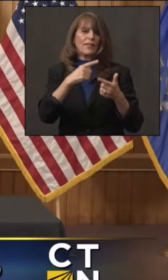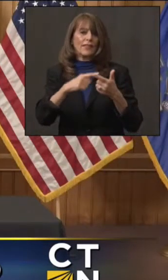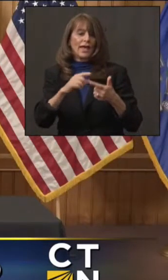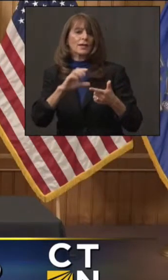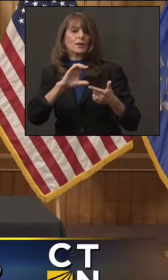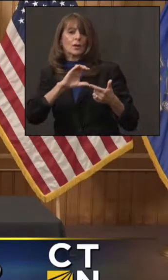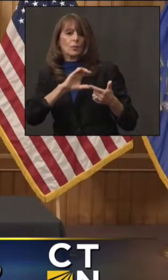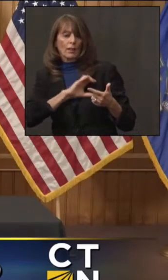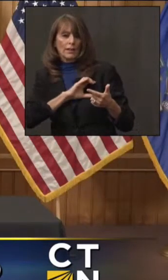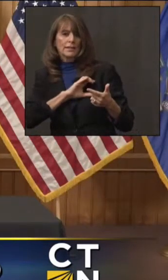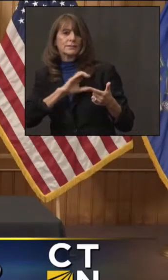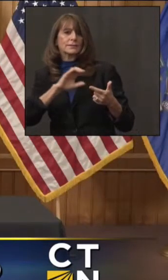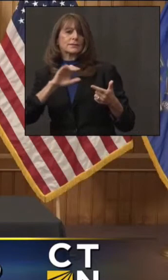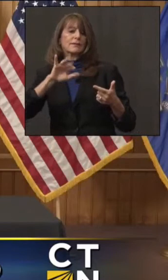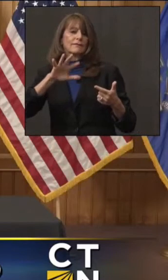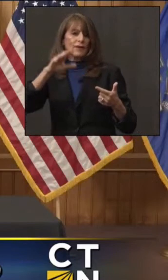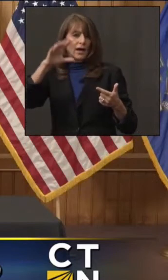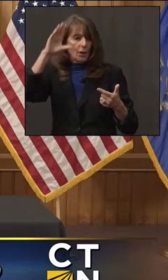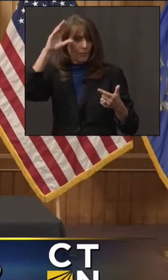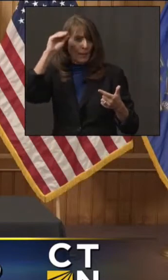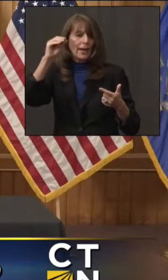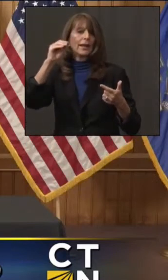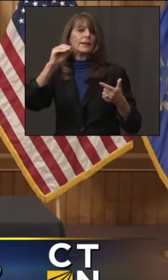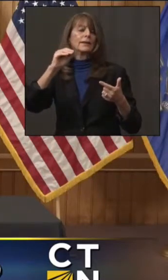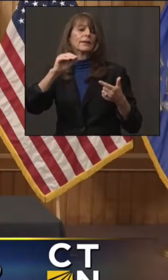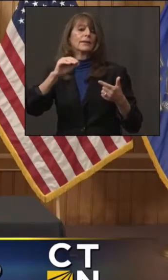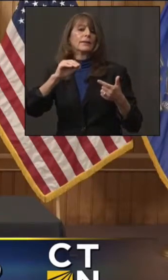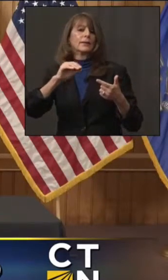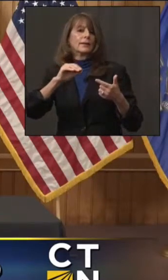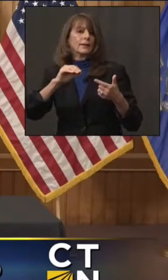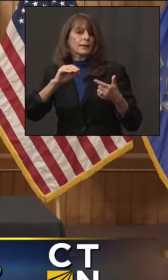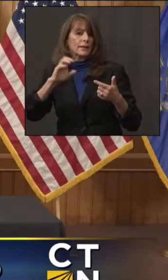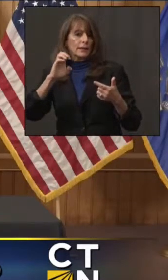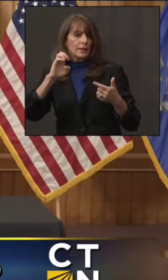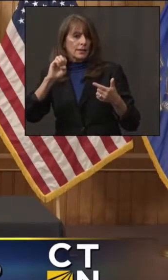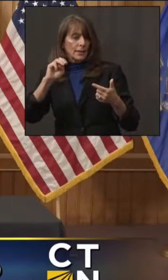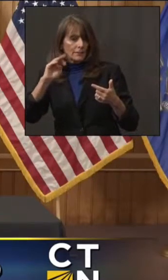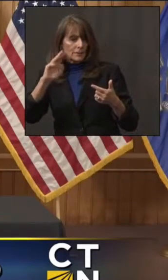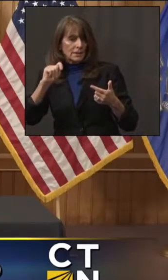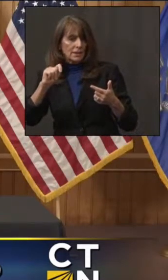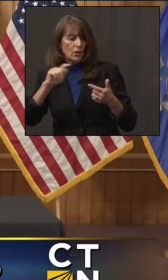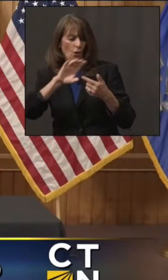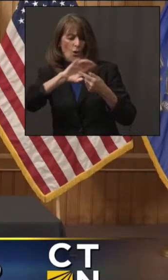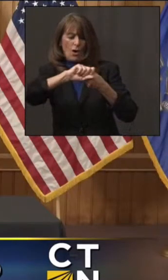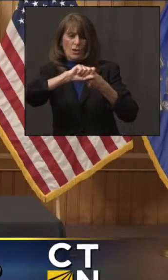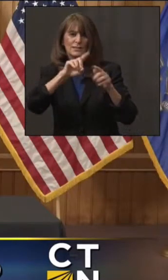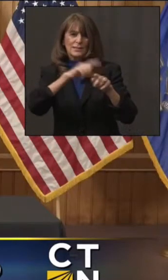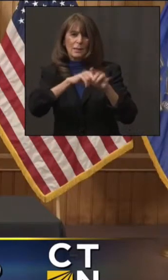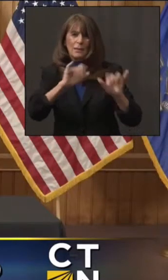responders? Or will those three groups be done simultaneously?